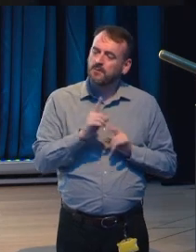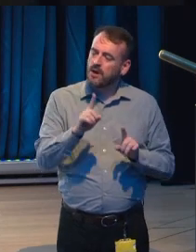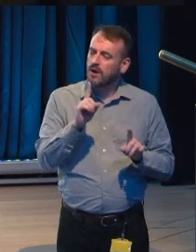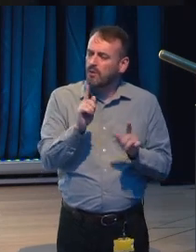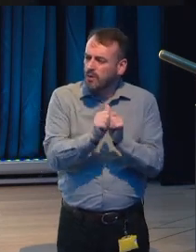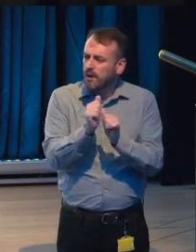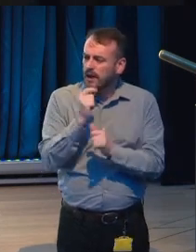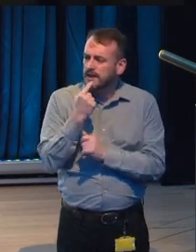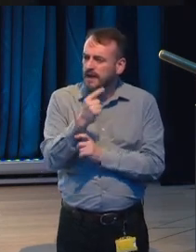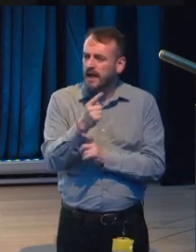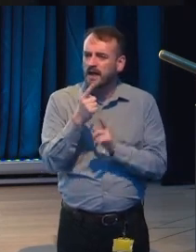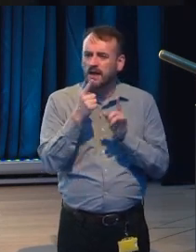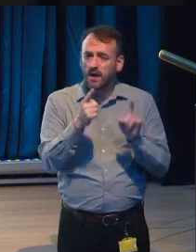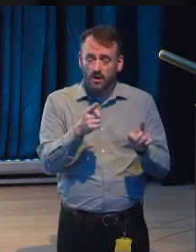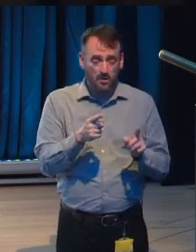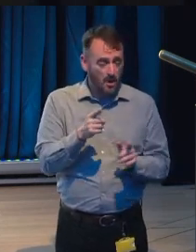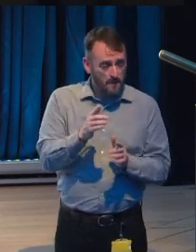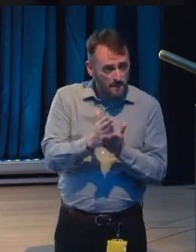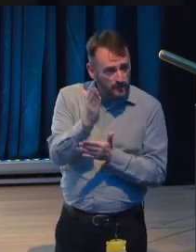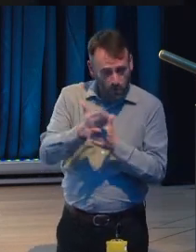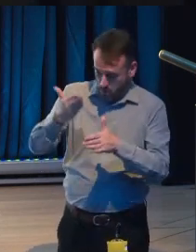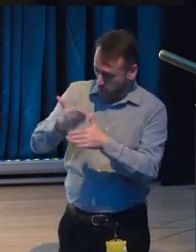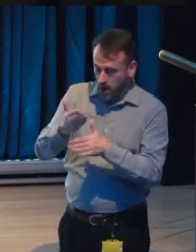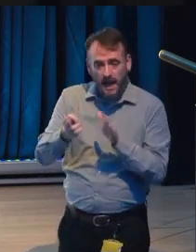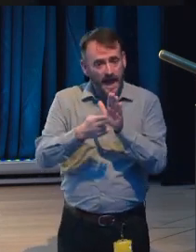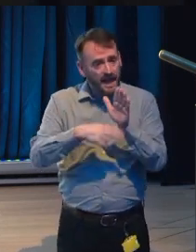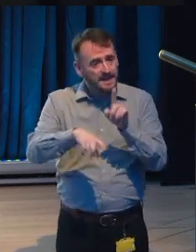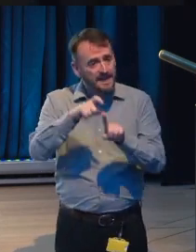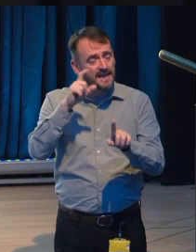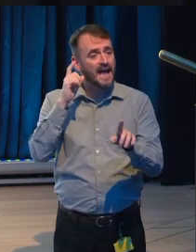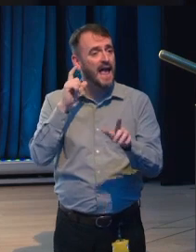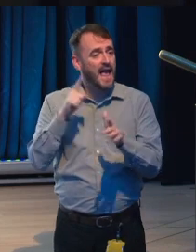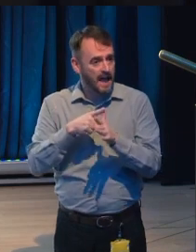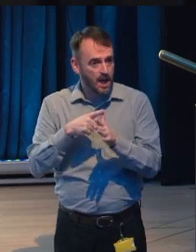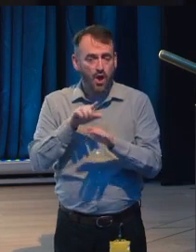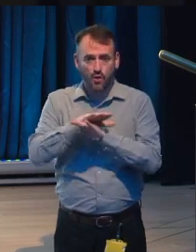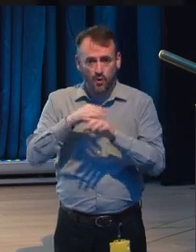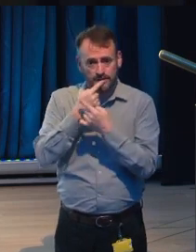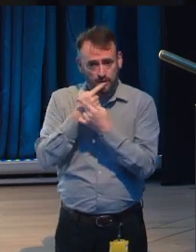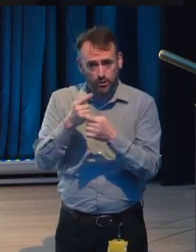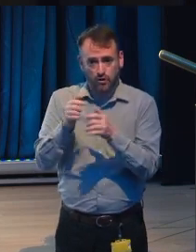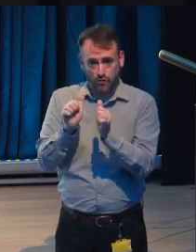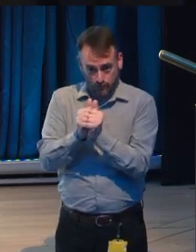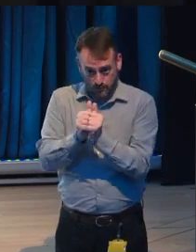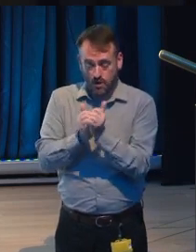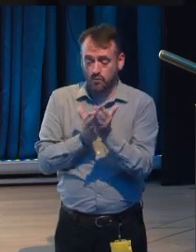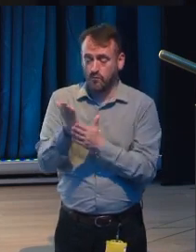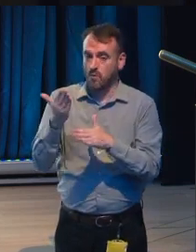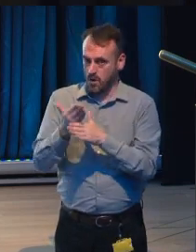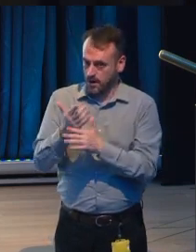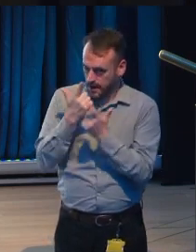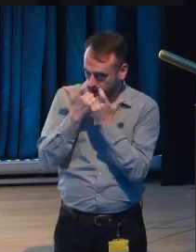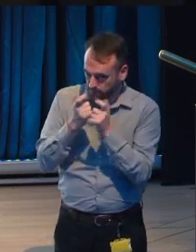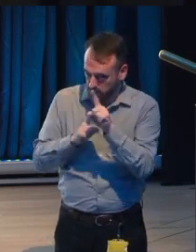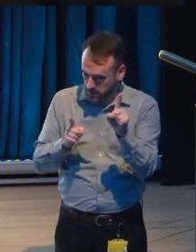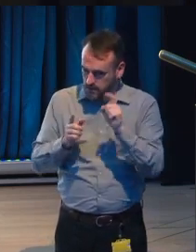be aware of any NDAs or contracts you have if you do talk to other people about the work you're doing, just to be safe. So I found that having a couple of